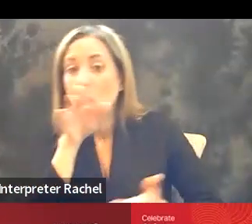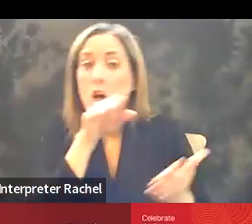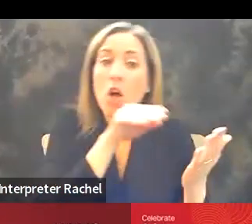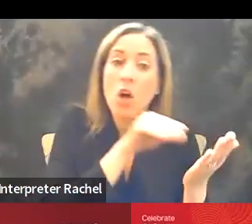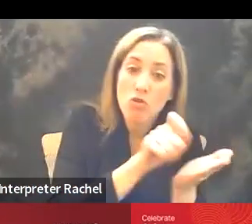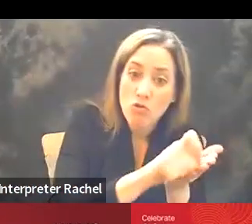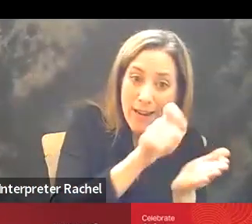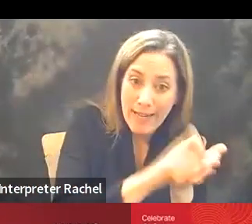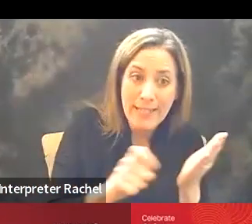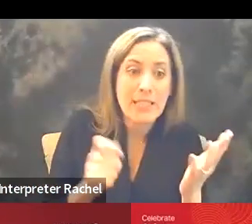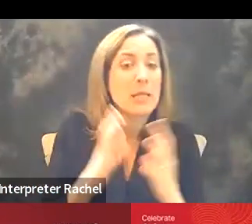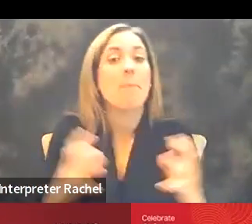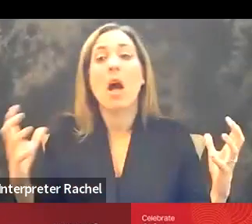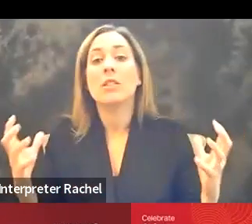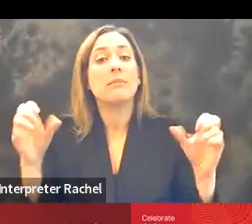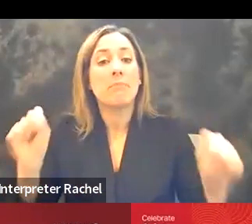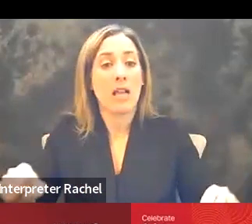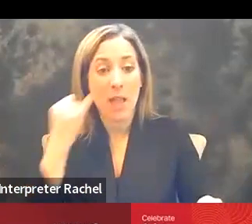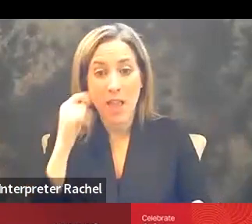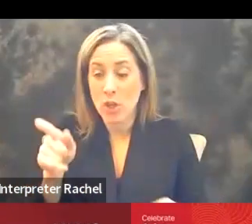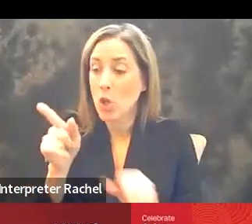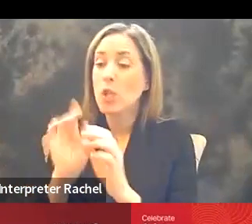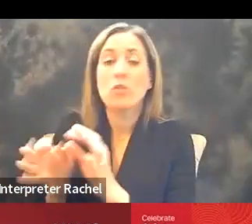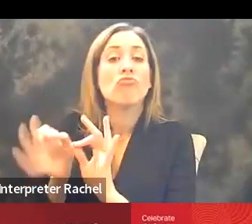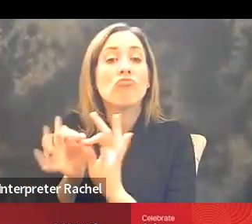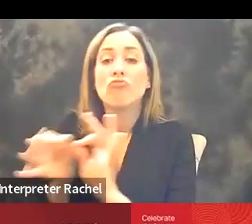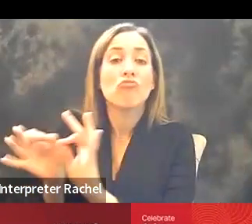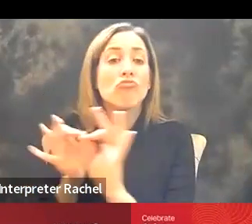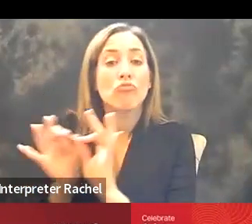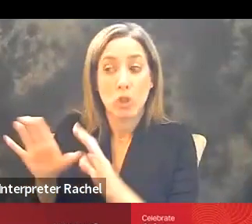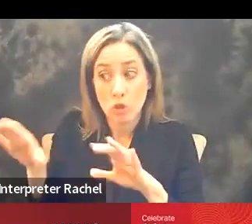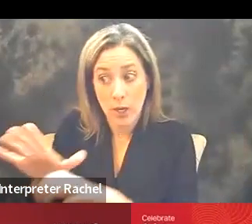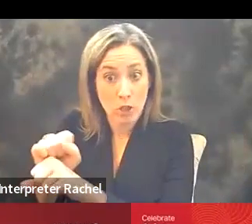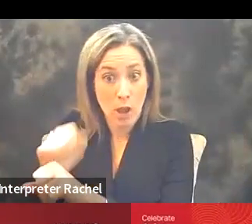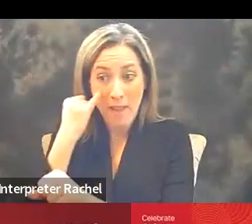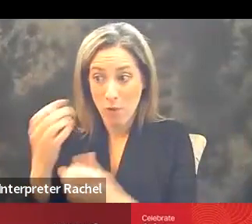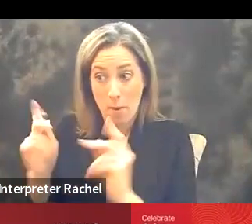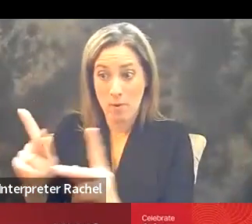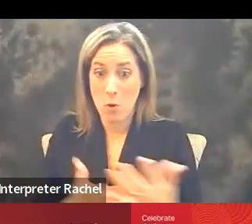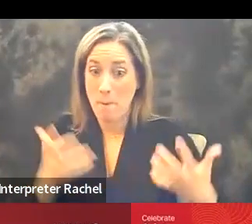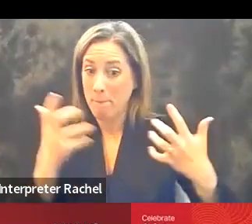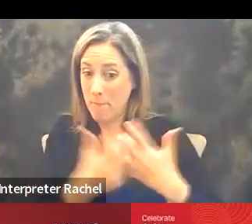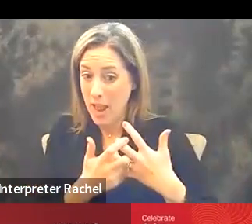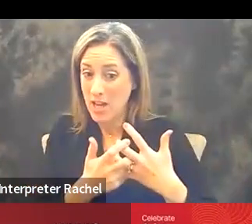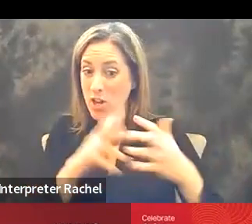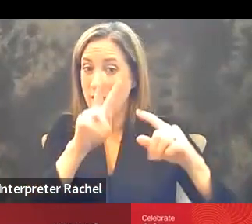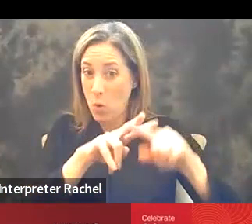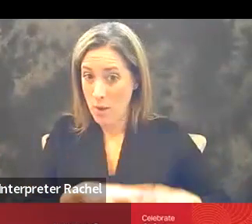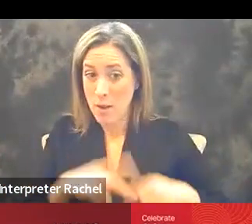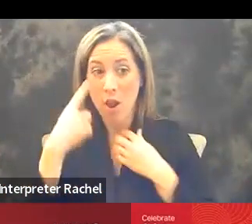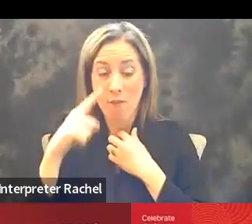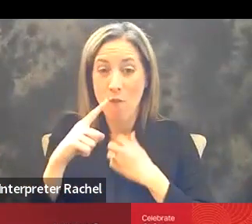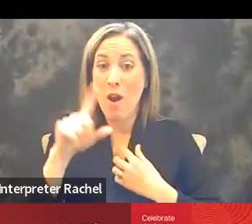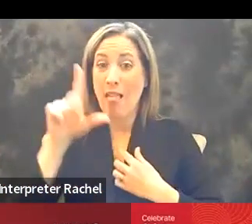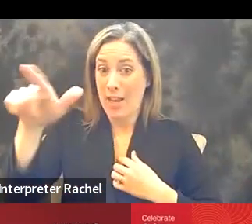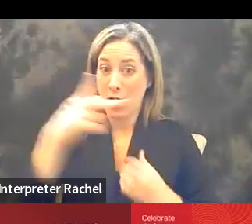extent possible. So when you're interpreting, you're doing your job. But if you have an opportunity to match vocabulary for when the patient goes